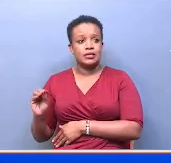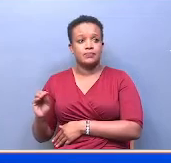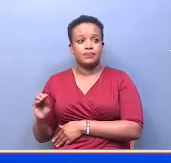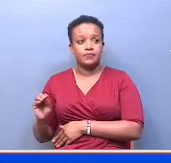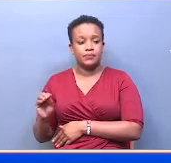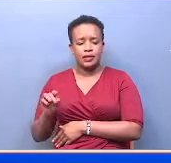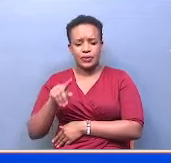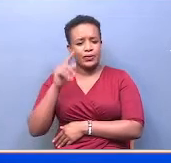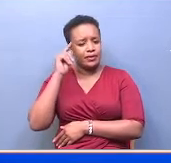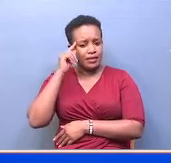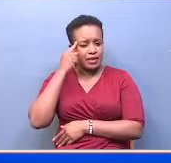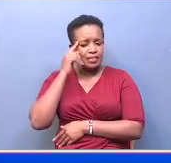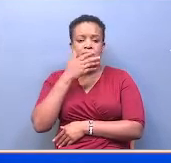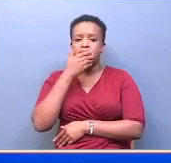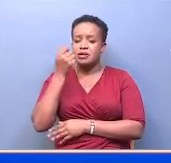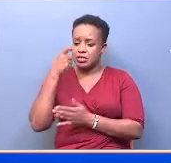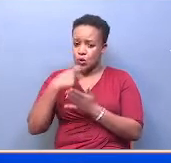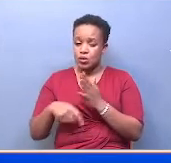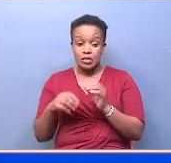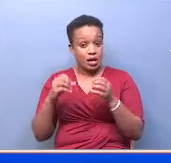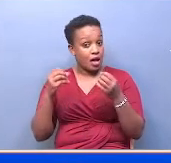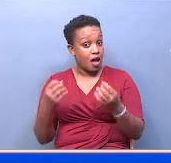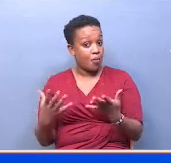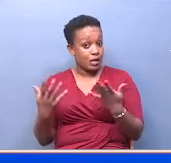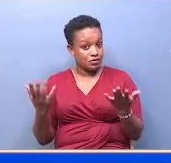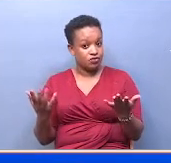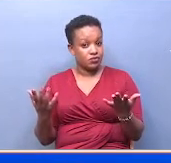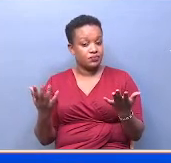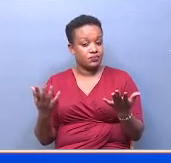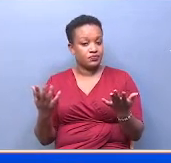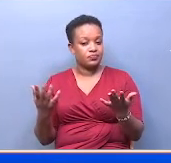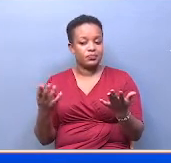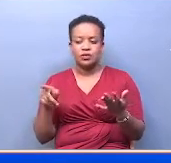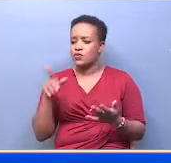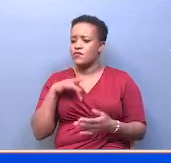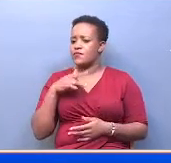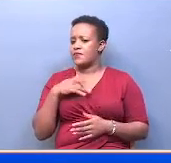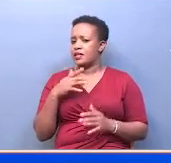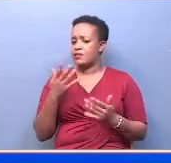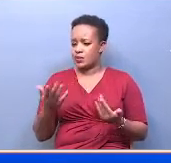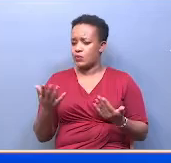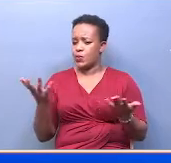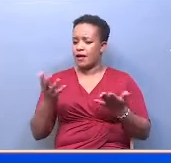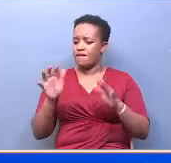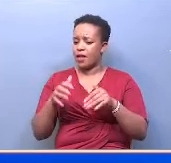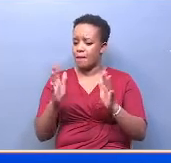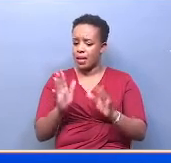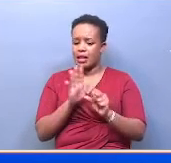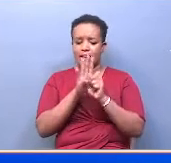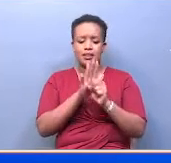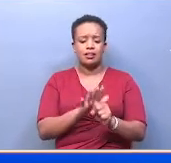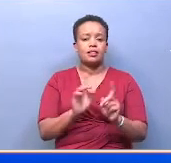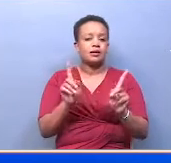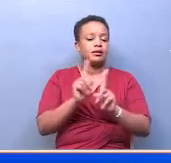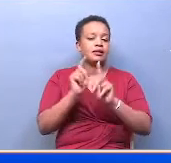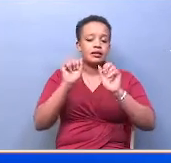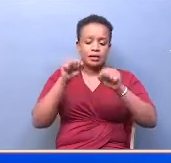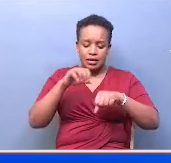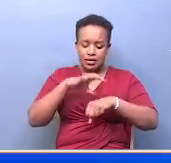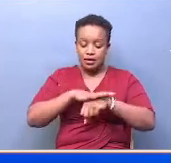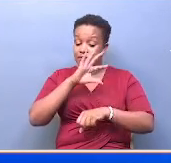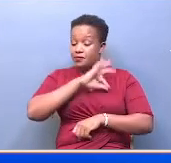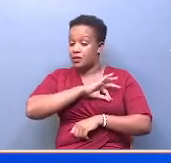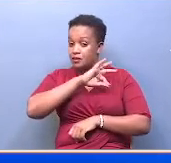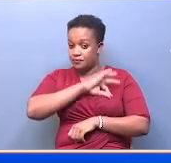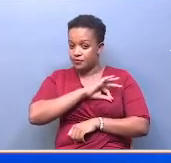you think is optimum, according to you? Mahali mkulima aweze kufinyika, na anaweza kupata faida kidogo kwa